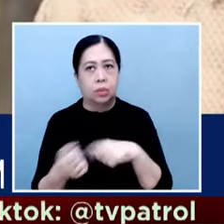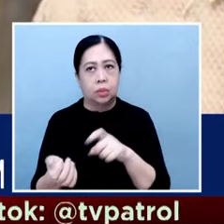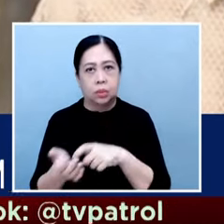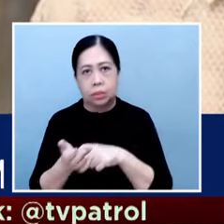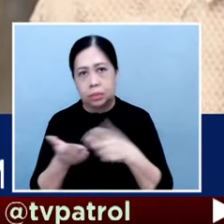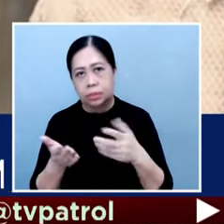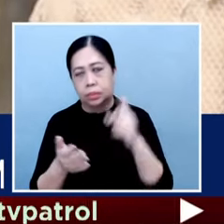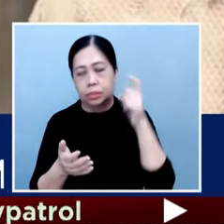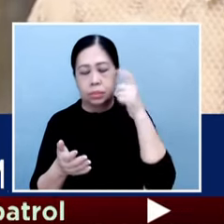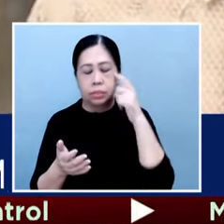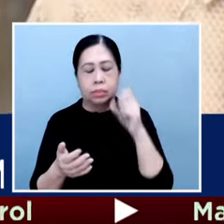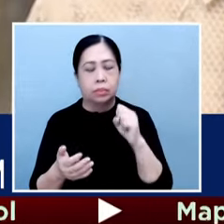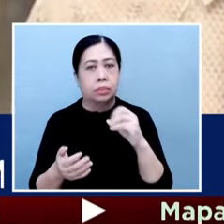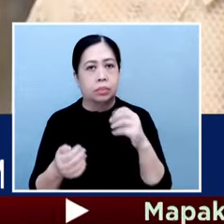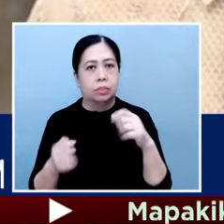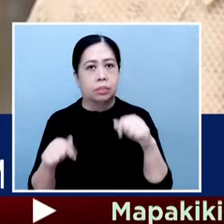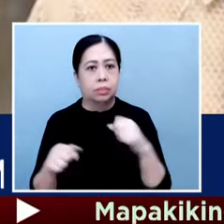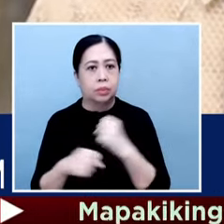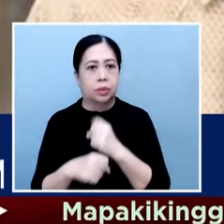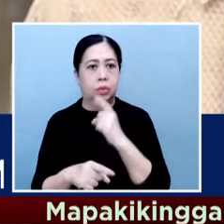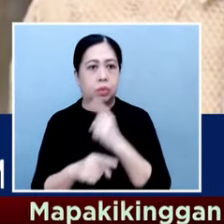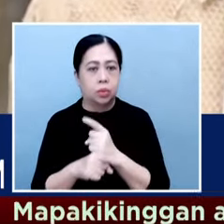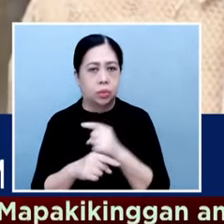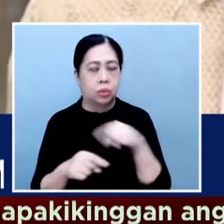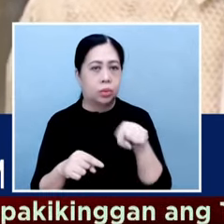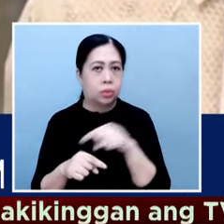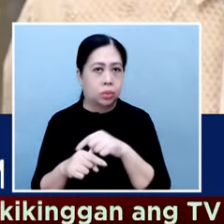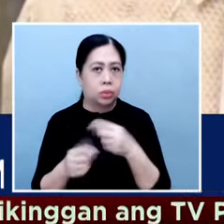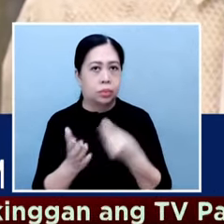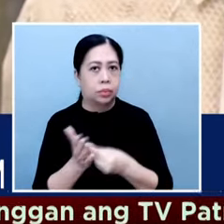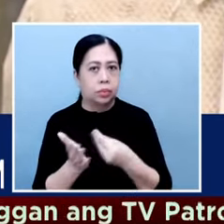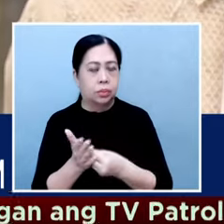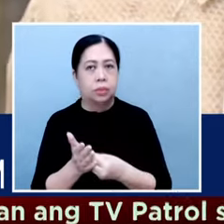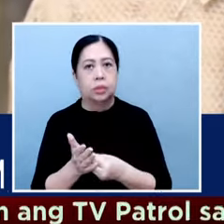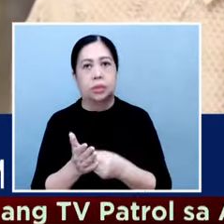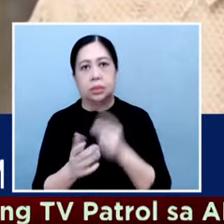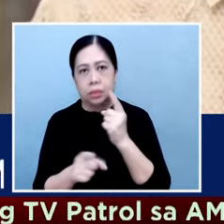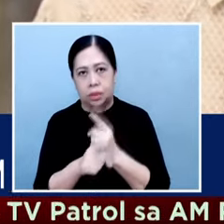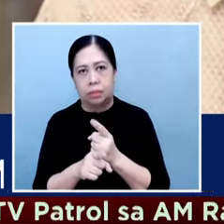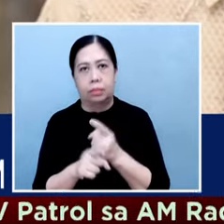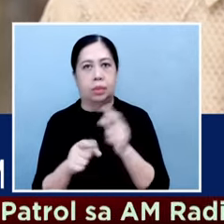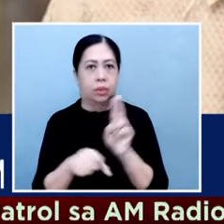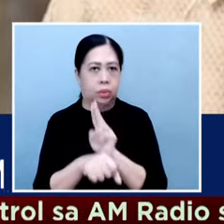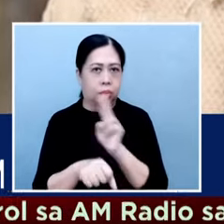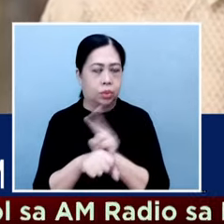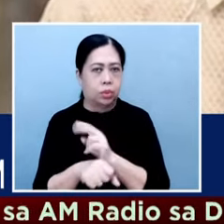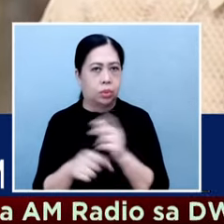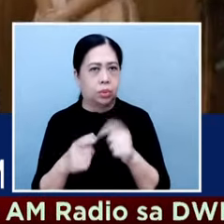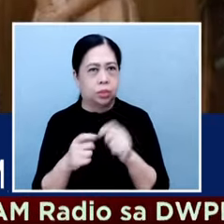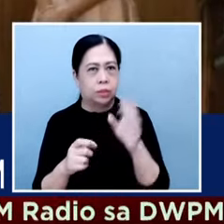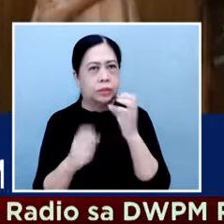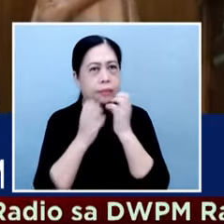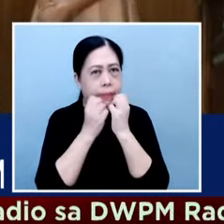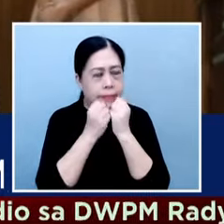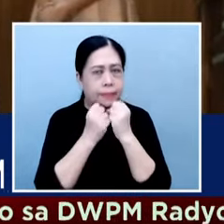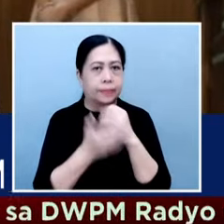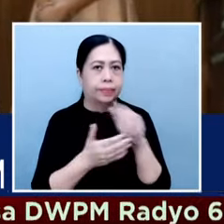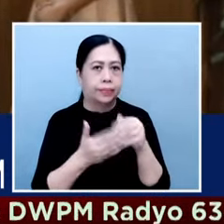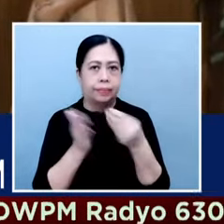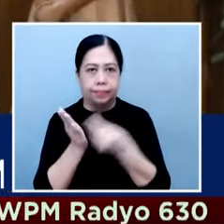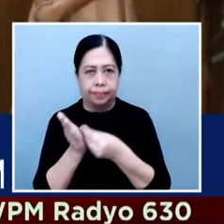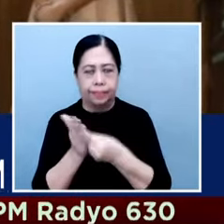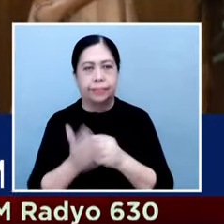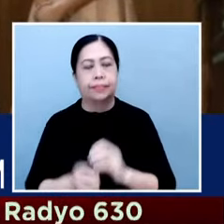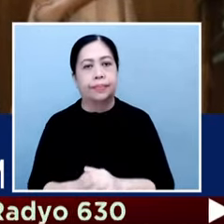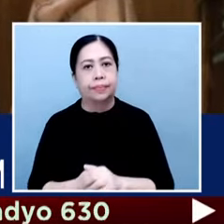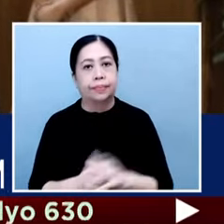So, and to make sure that that money is spent wisely. The idea is to stretch every peso.